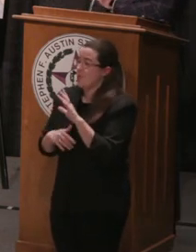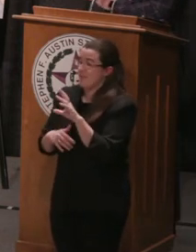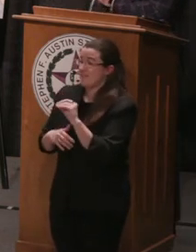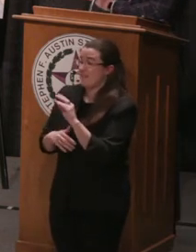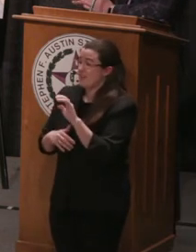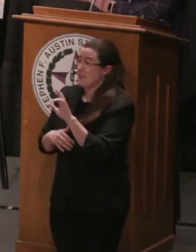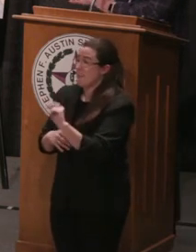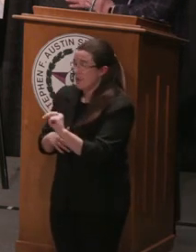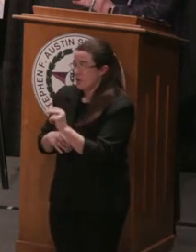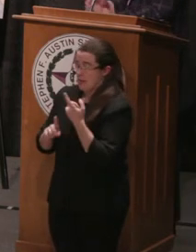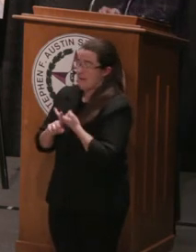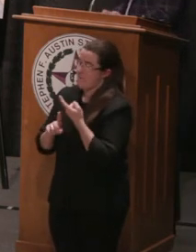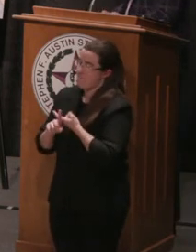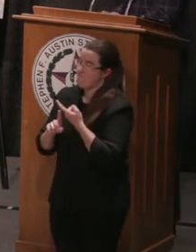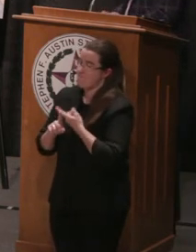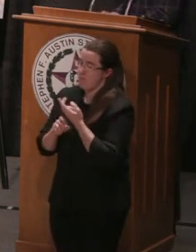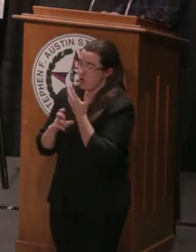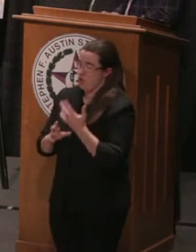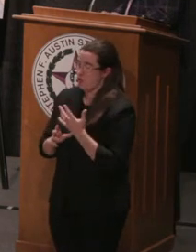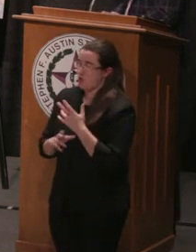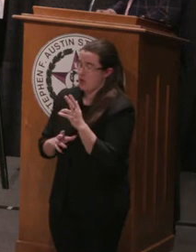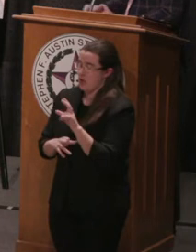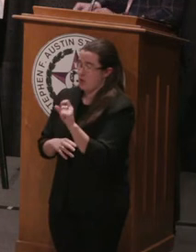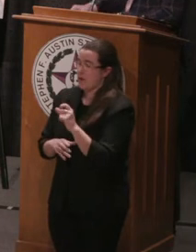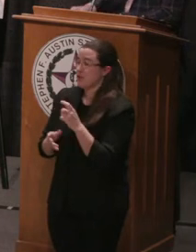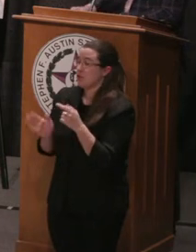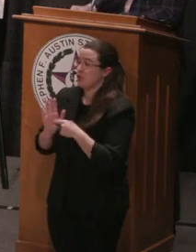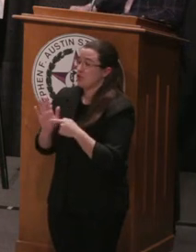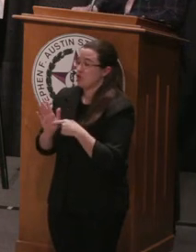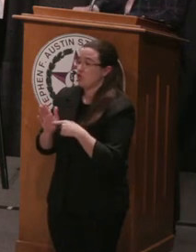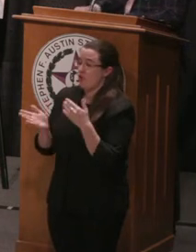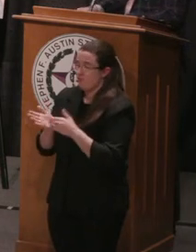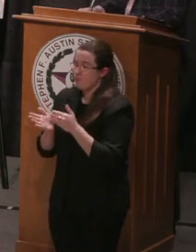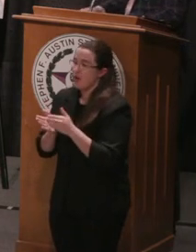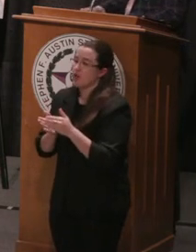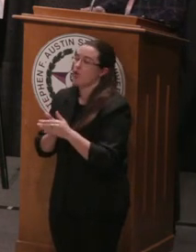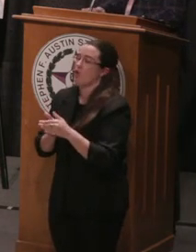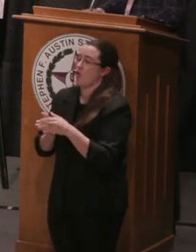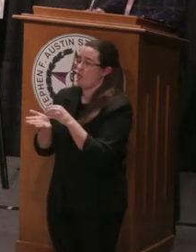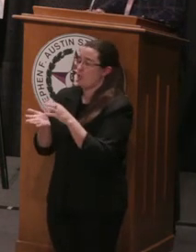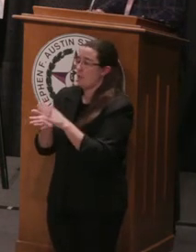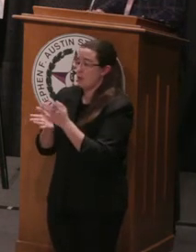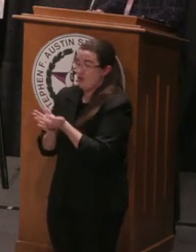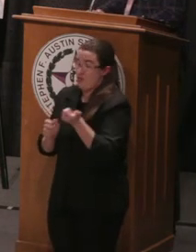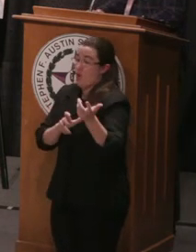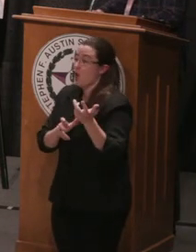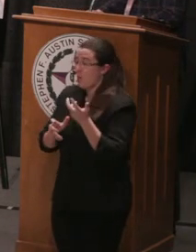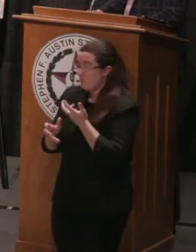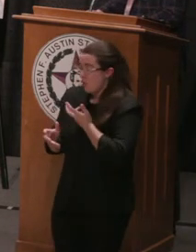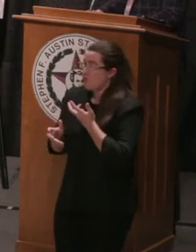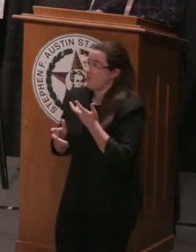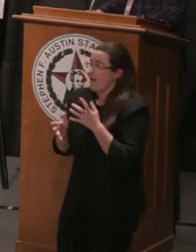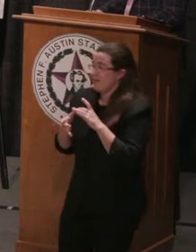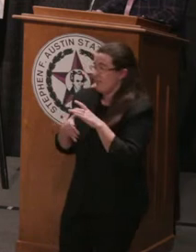50 million monthly users in the U.S., to produce regular reports of removed content, create a complaint